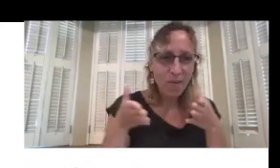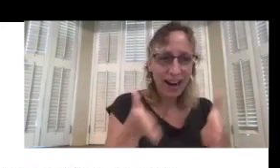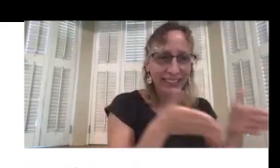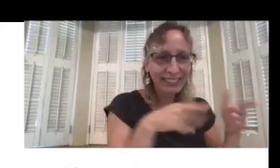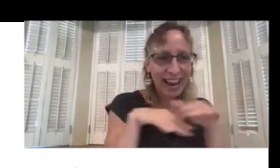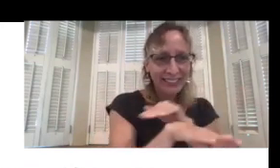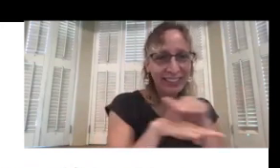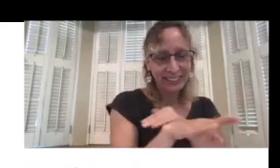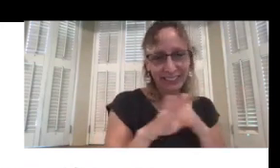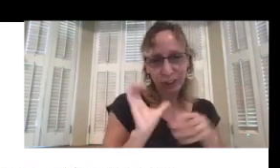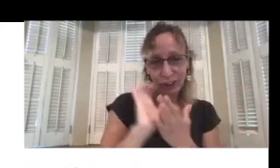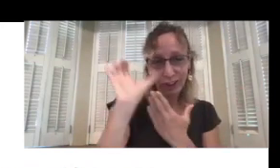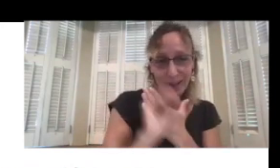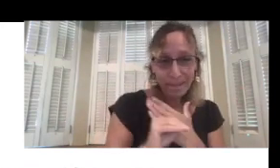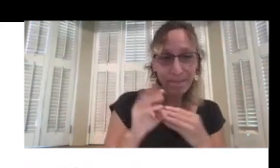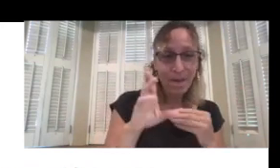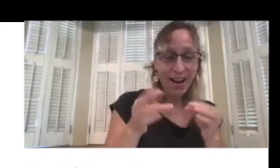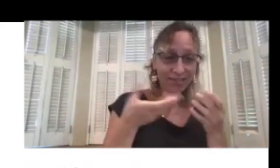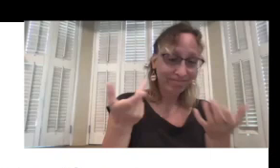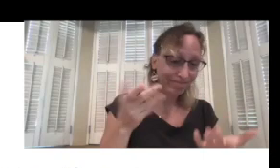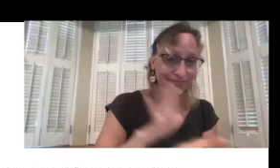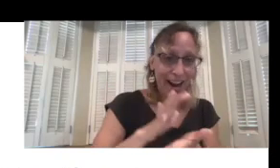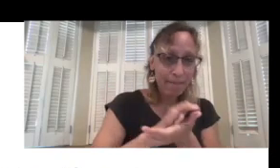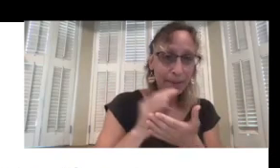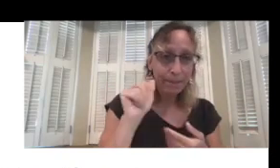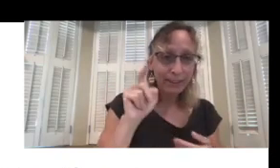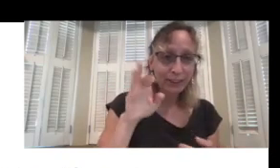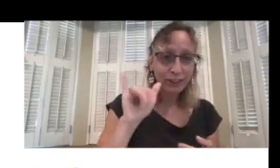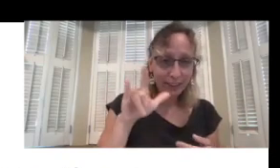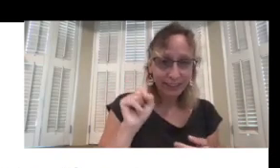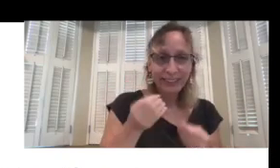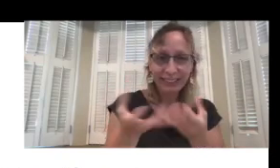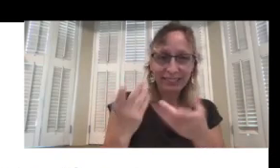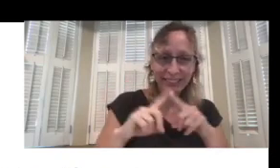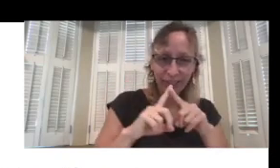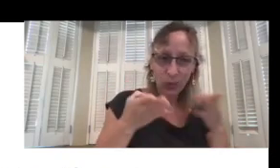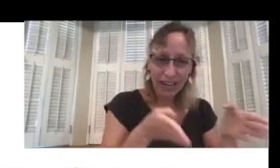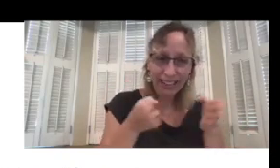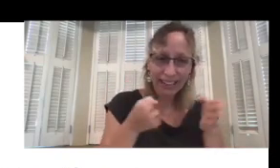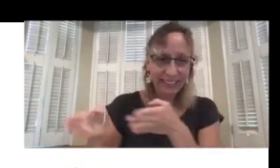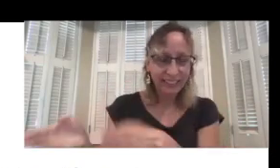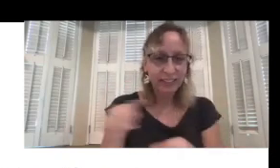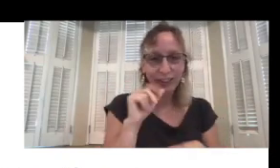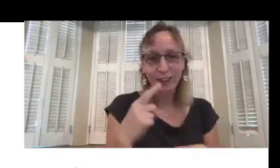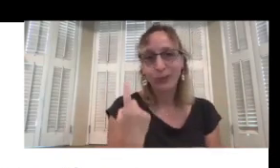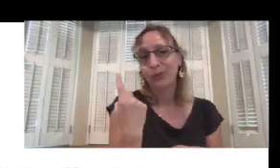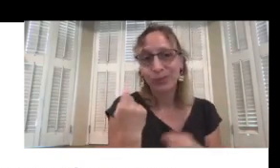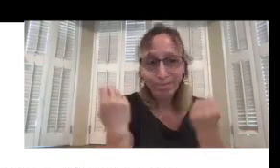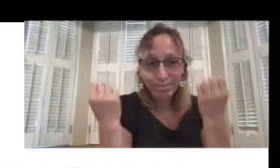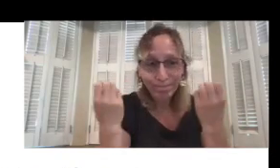language learners. And just make sure that they have a variety of ways to access the curriculum and